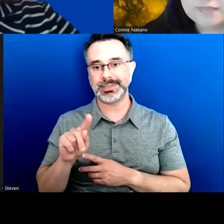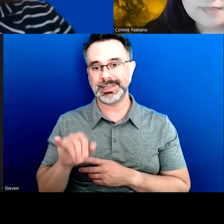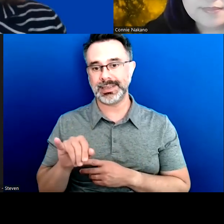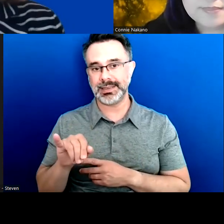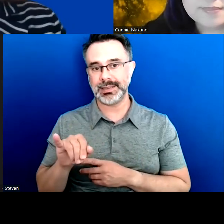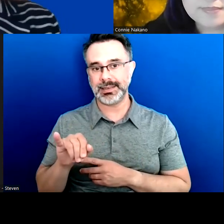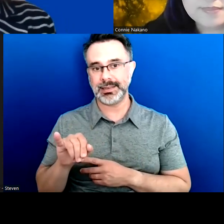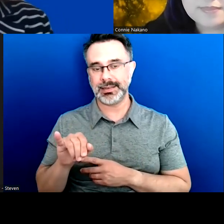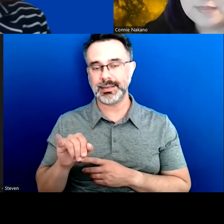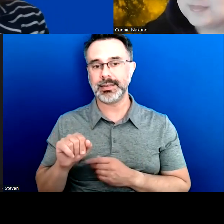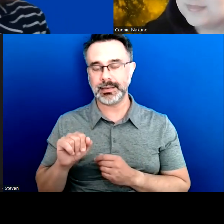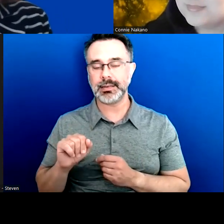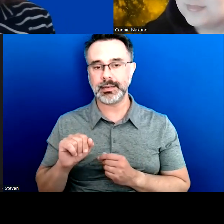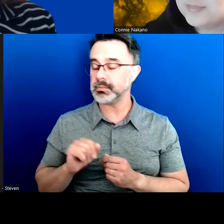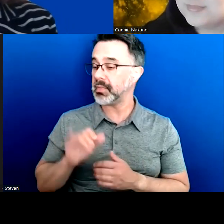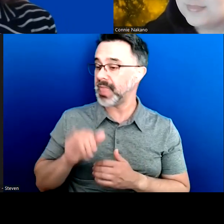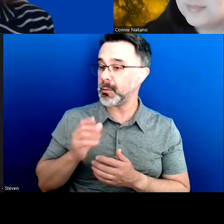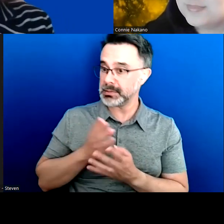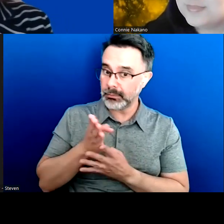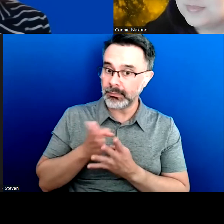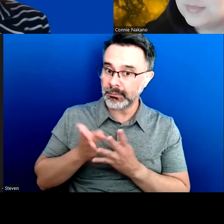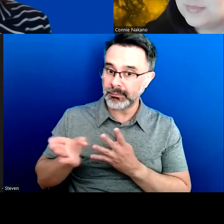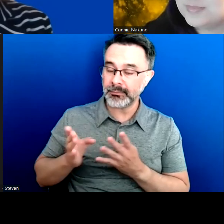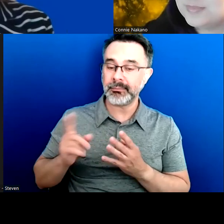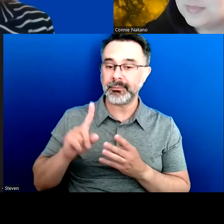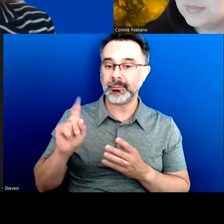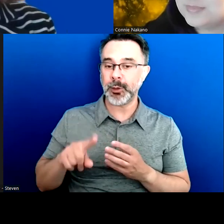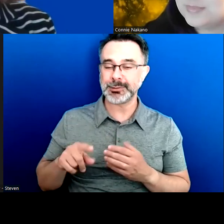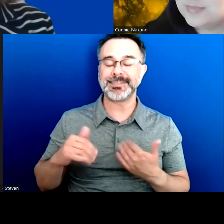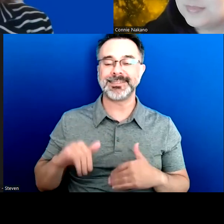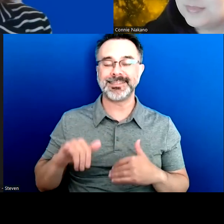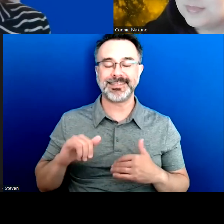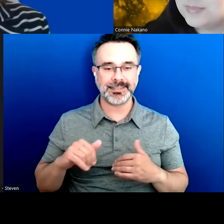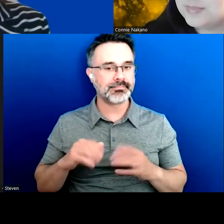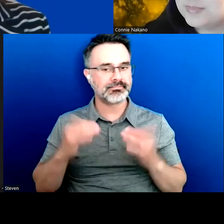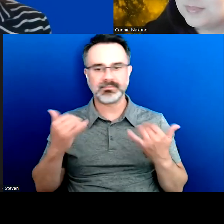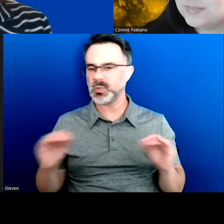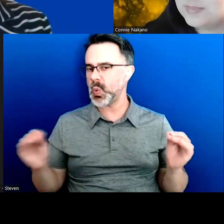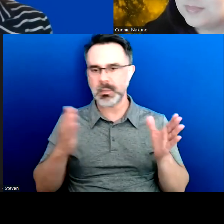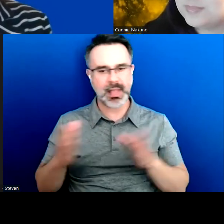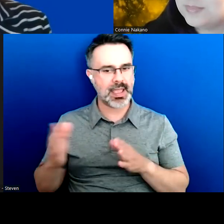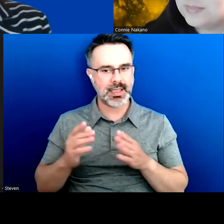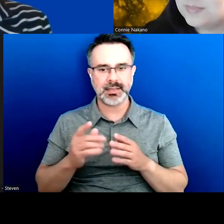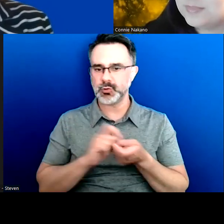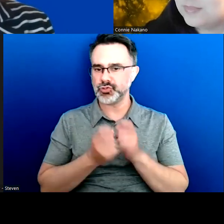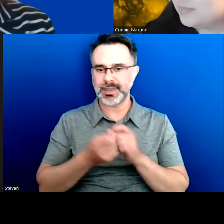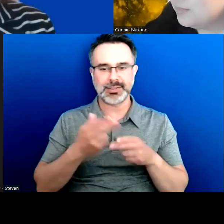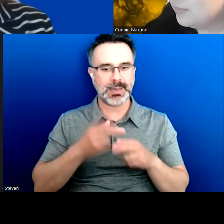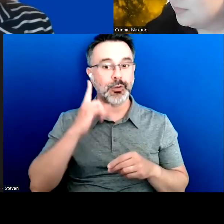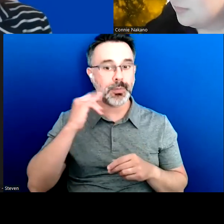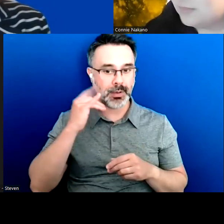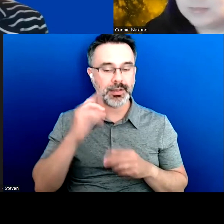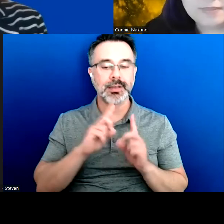So that was a multi-pronged question. That there are no plans currently to rename the California Department of Aging. So we will